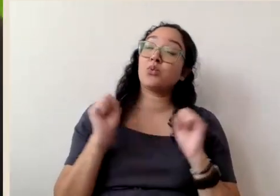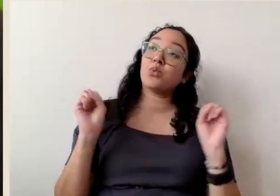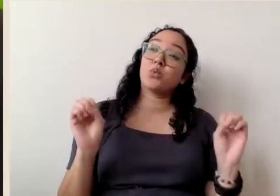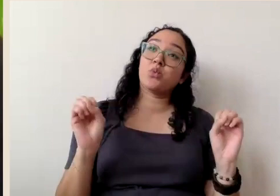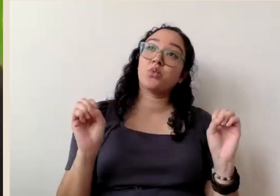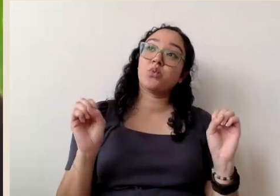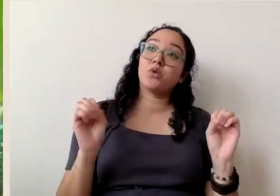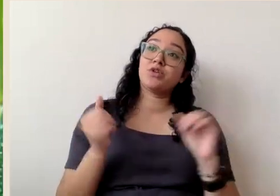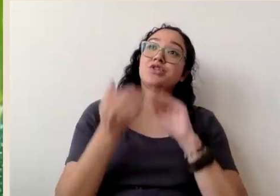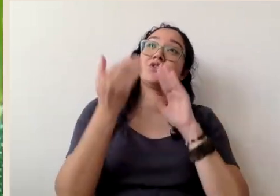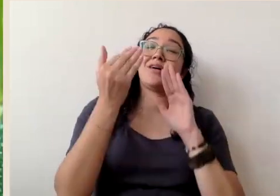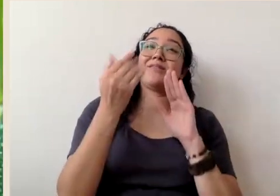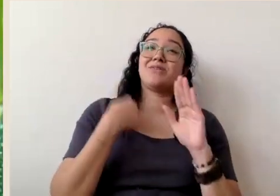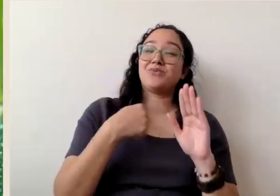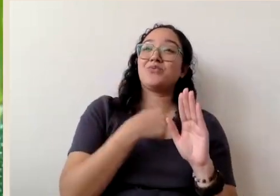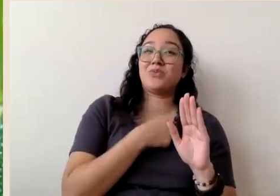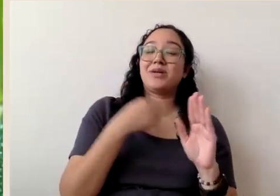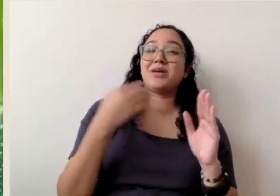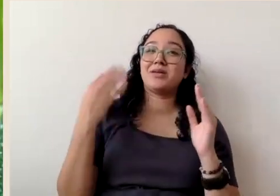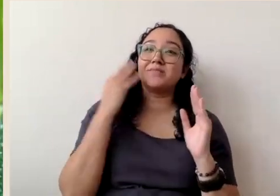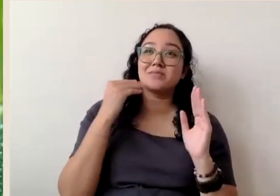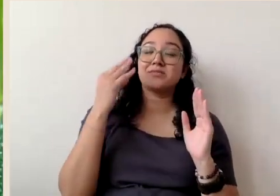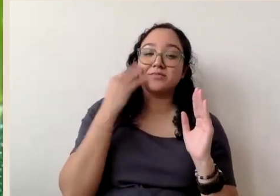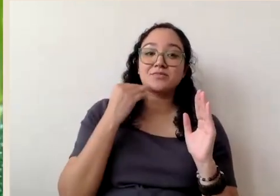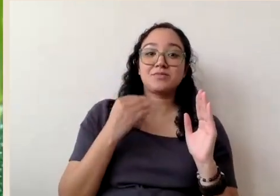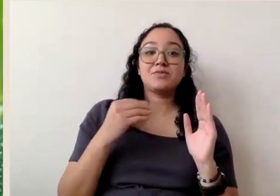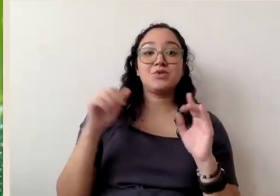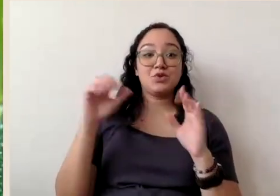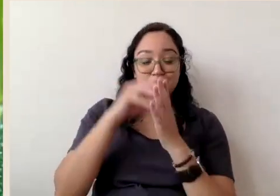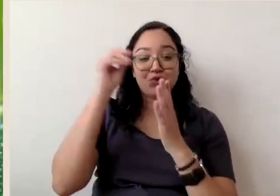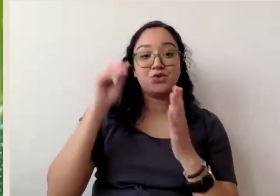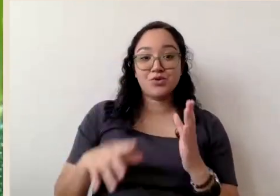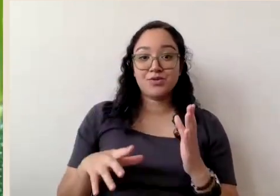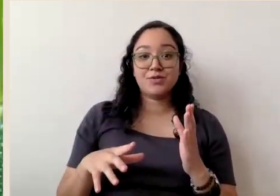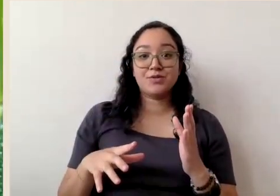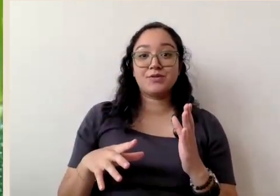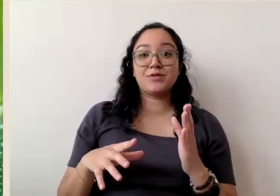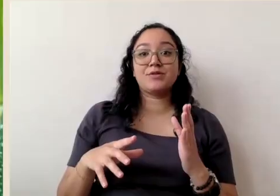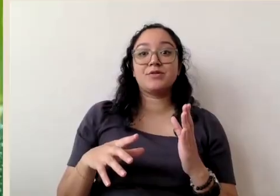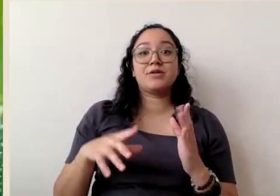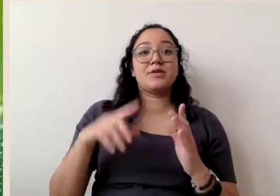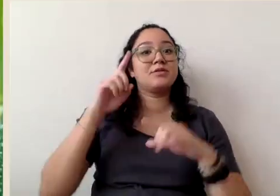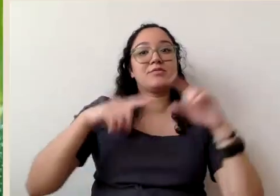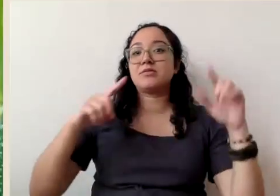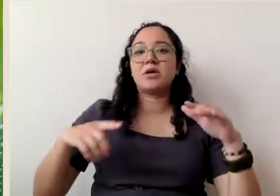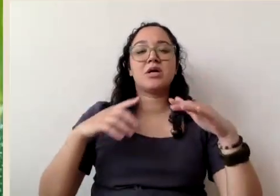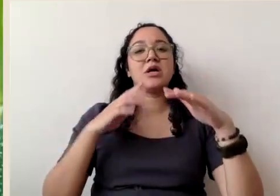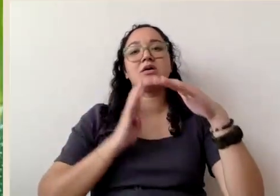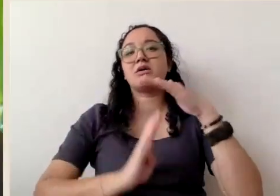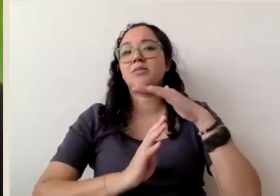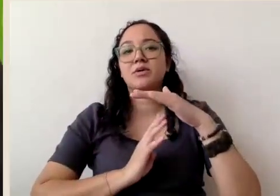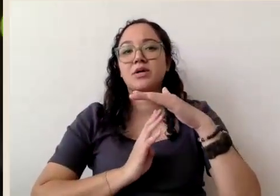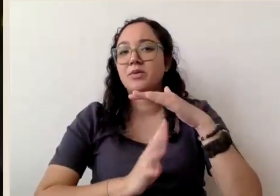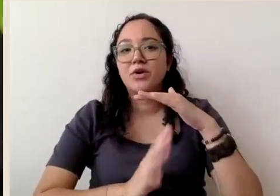So a challenge that we face, we train students regardless of their immigration status to become interpreters. They can be Mm, refugees, they can be asylum